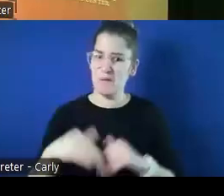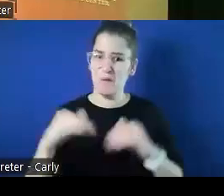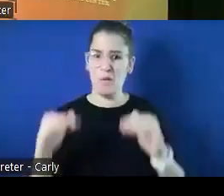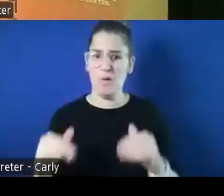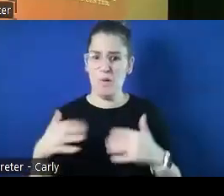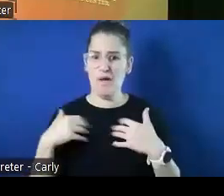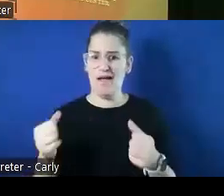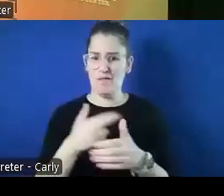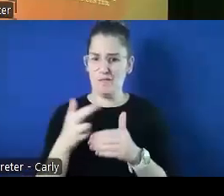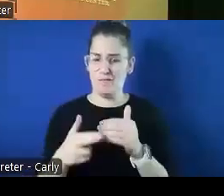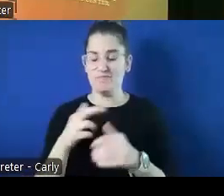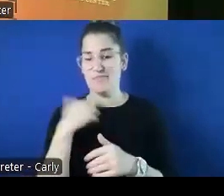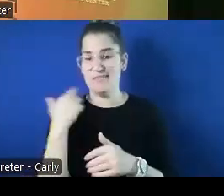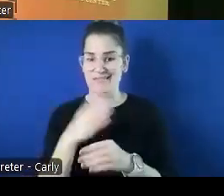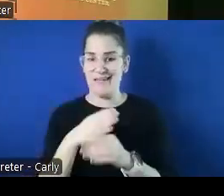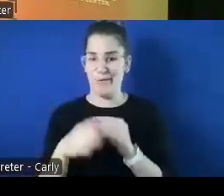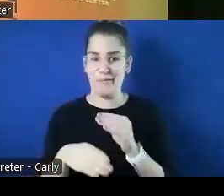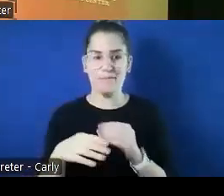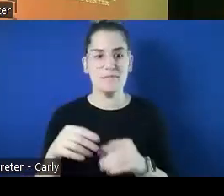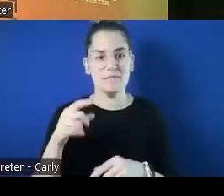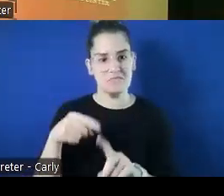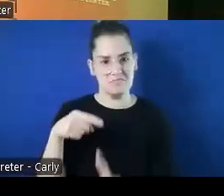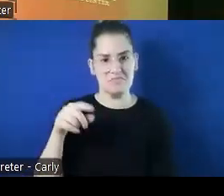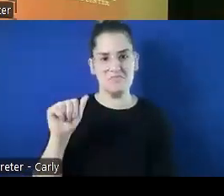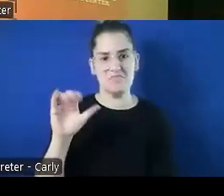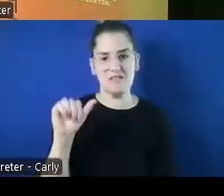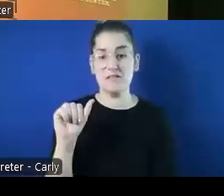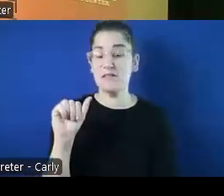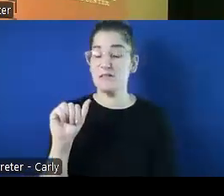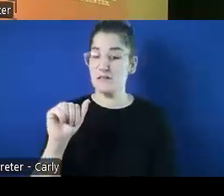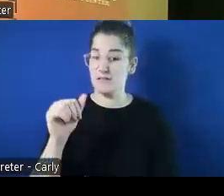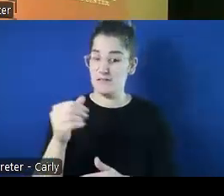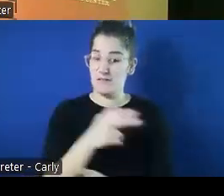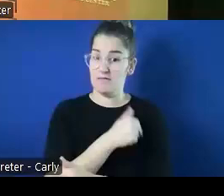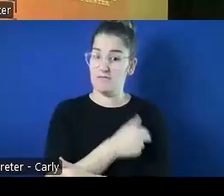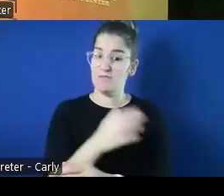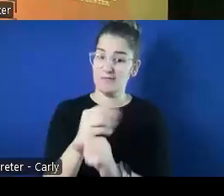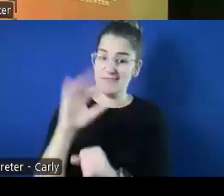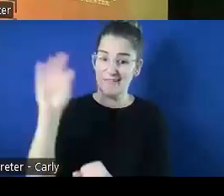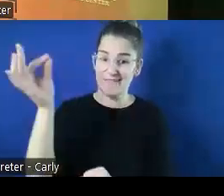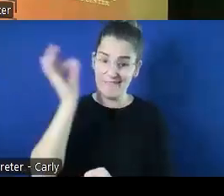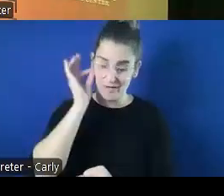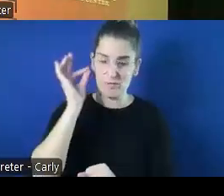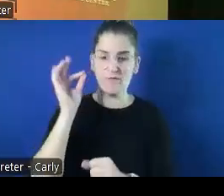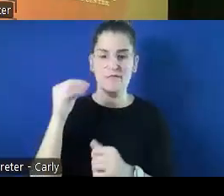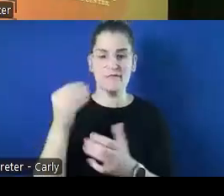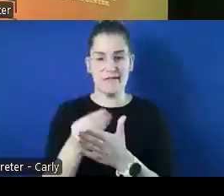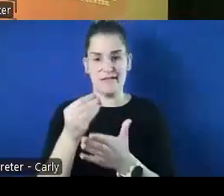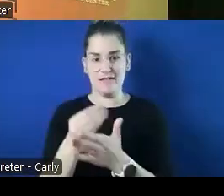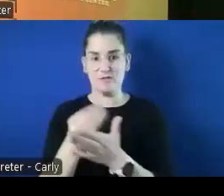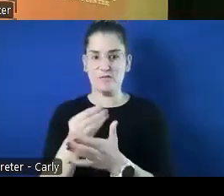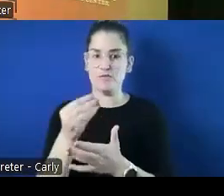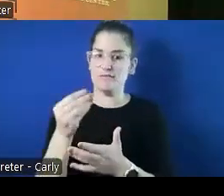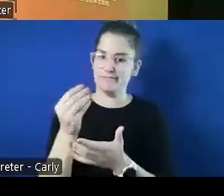Per Section 1557 of the ACA, hospitals receiving federal financial assistance must take reasonable steps to